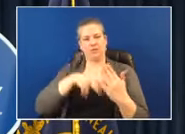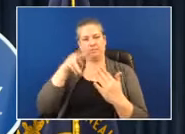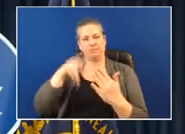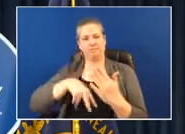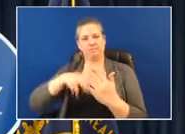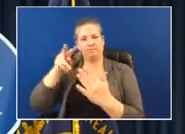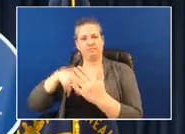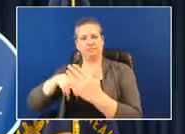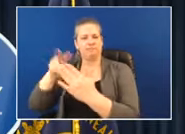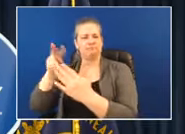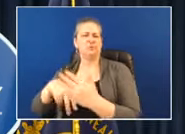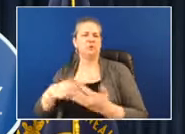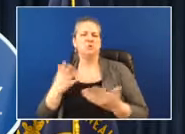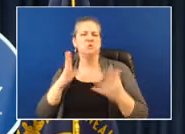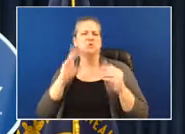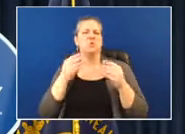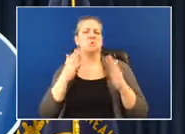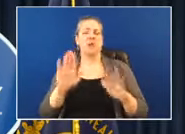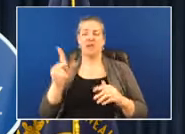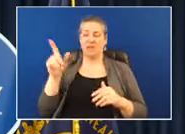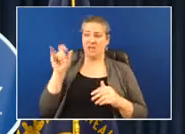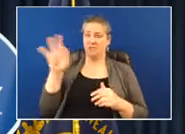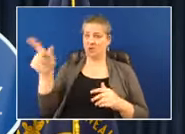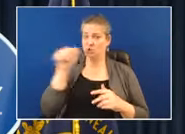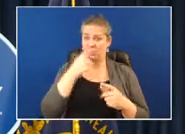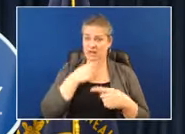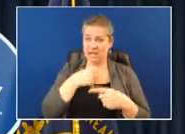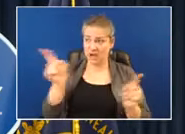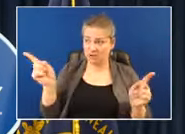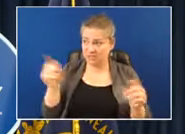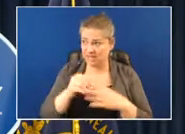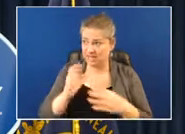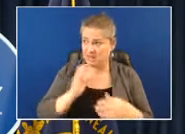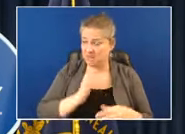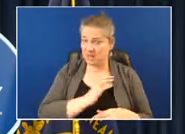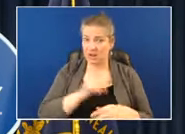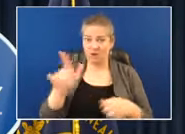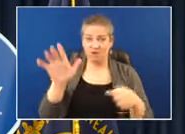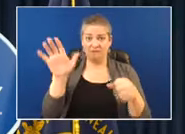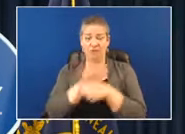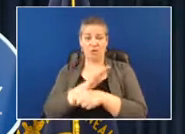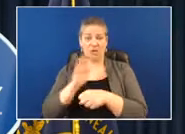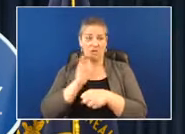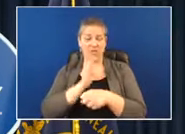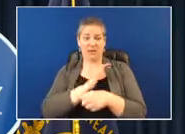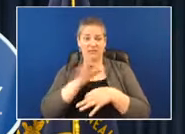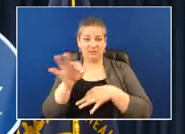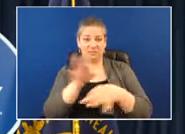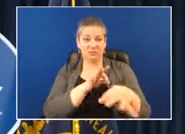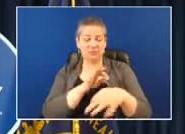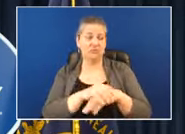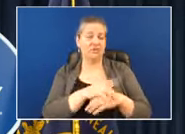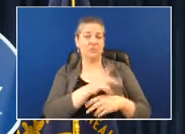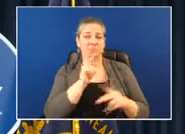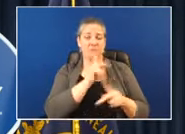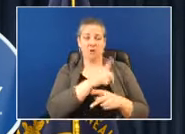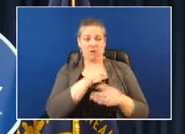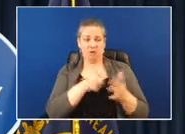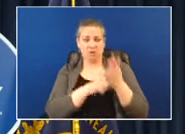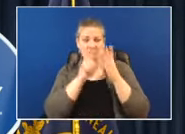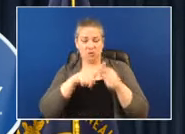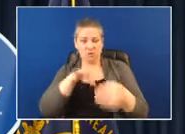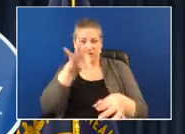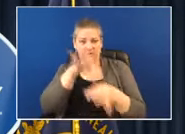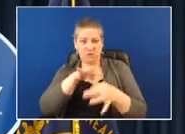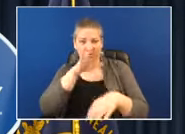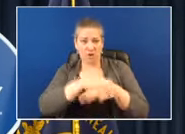when they're not announced before a committee, when there are full committee substitutes, when people are required to vote on a committee substitute